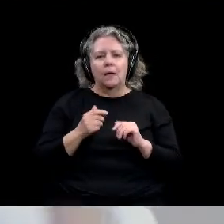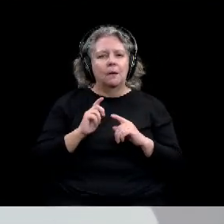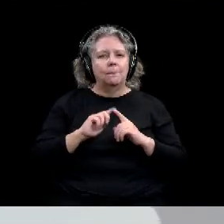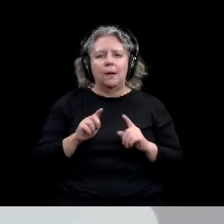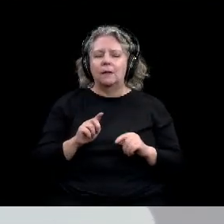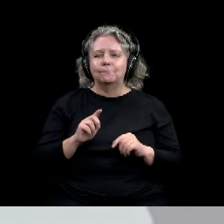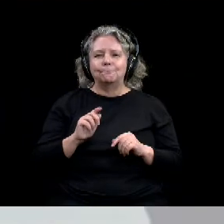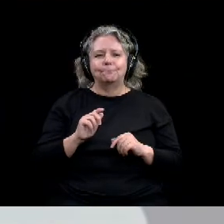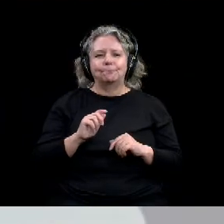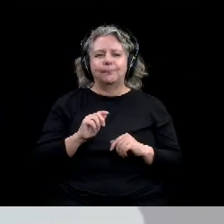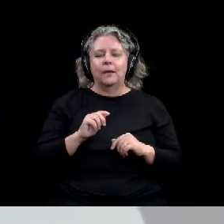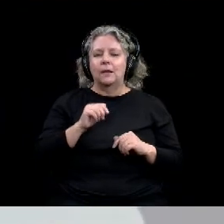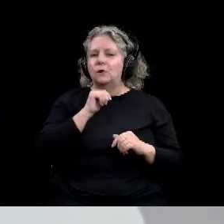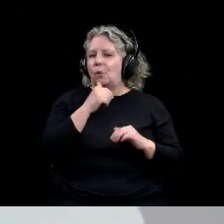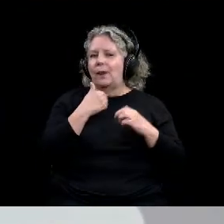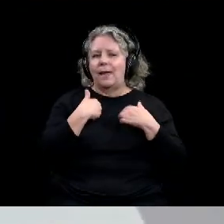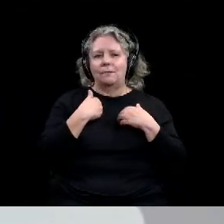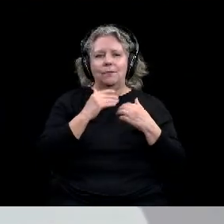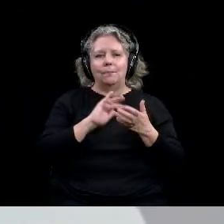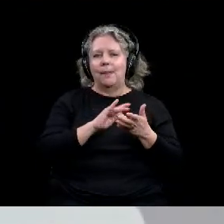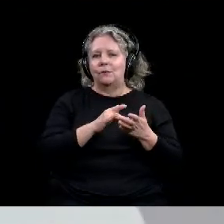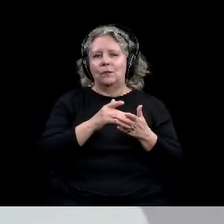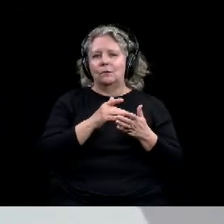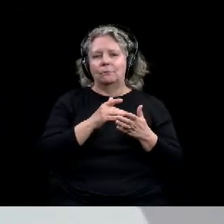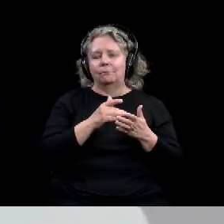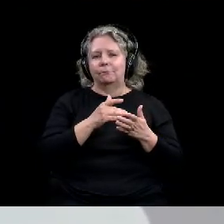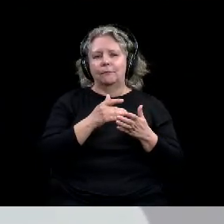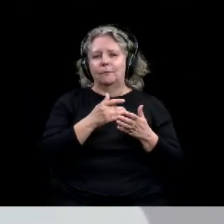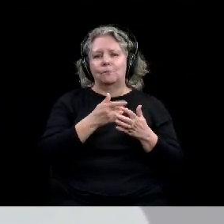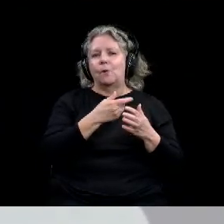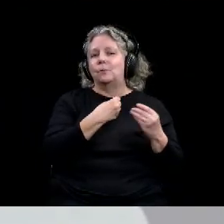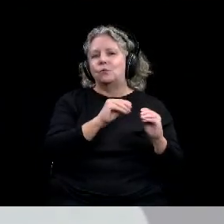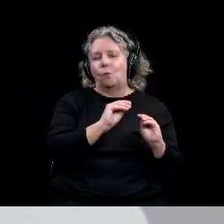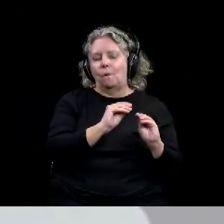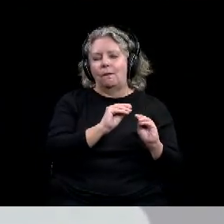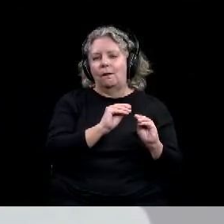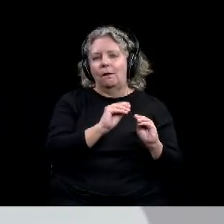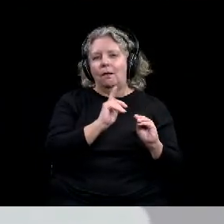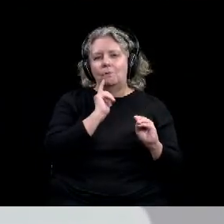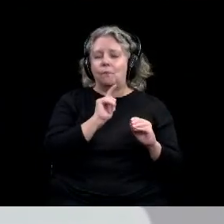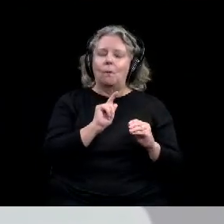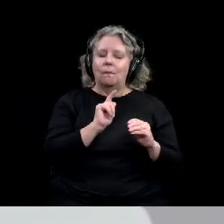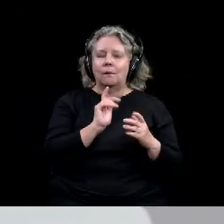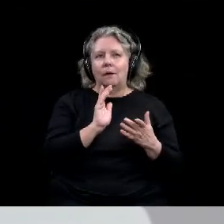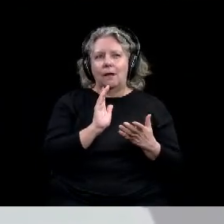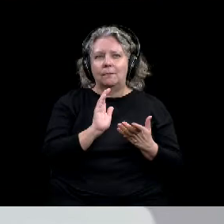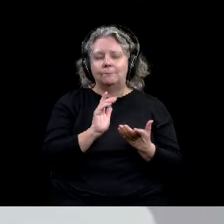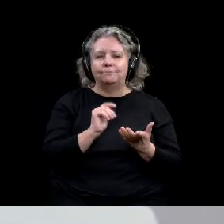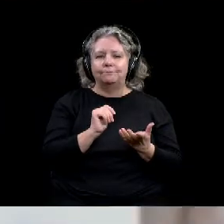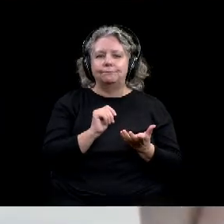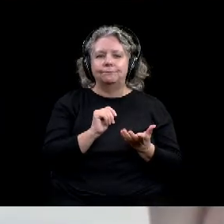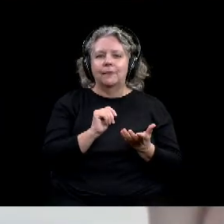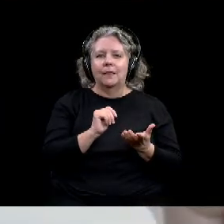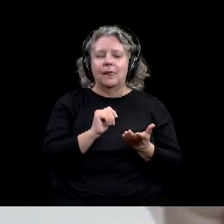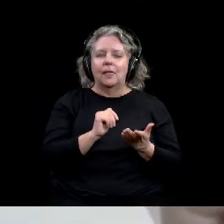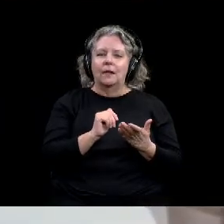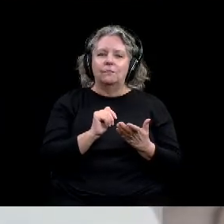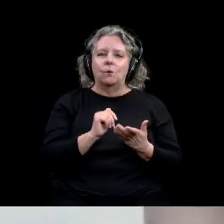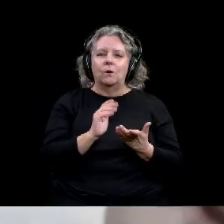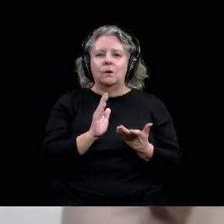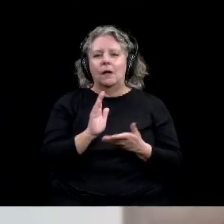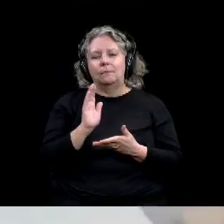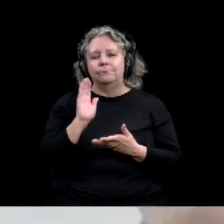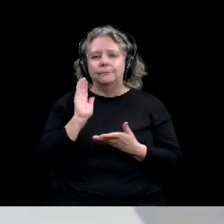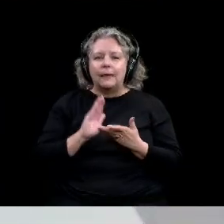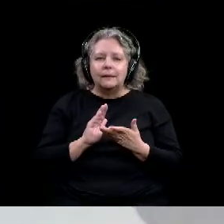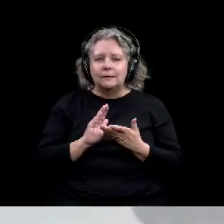the duration of the disease or reduce your risk of hospitalization or other complications. And